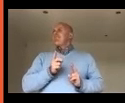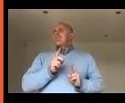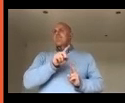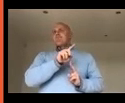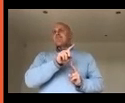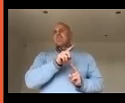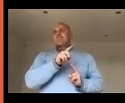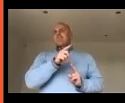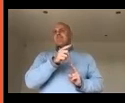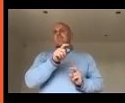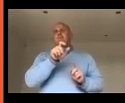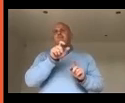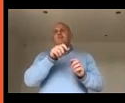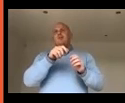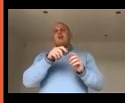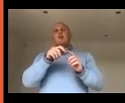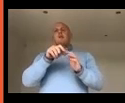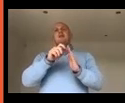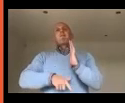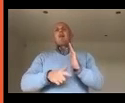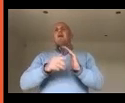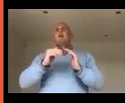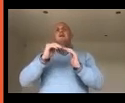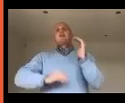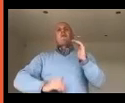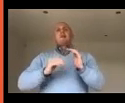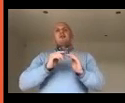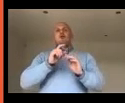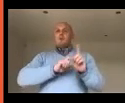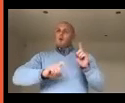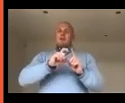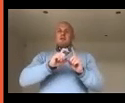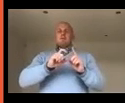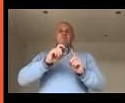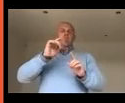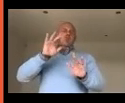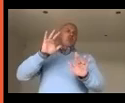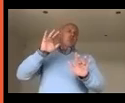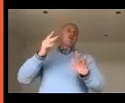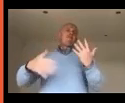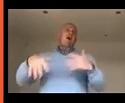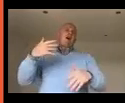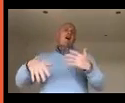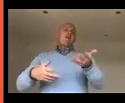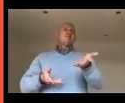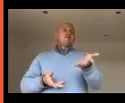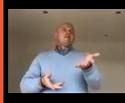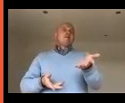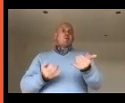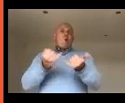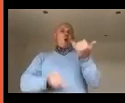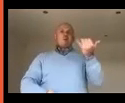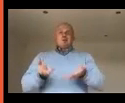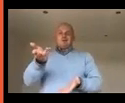already disadvantaged communities seem to be suffering actually worse than others. So BAME